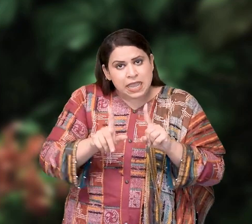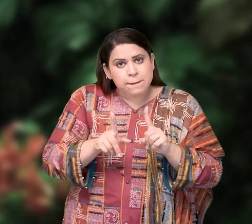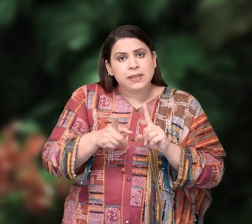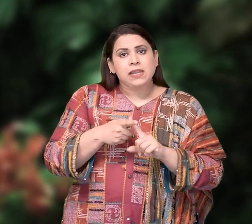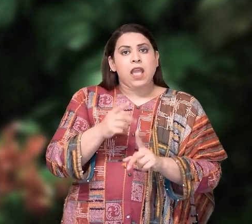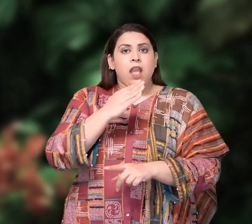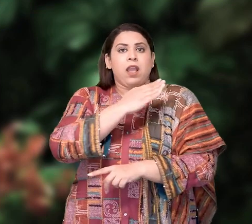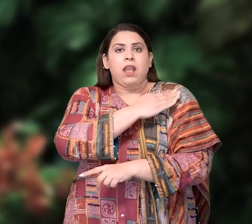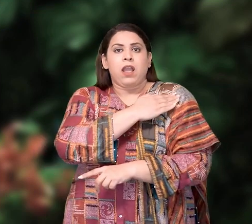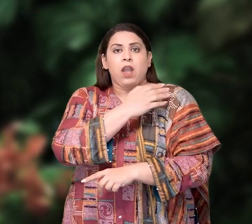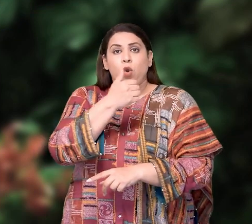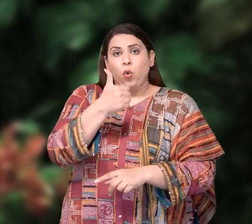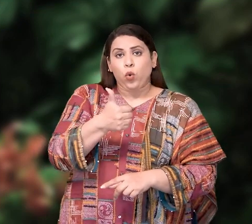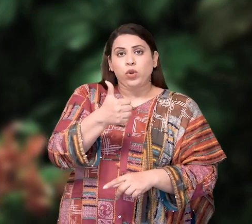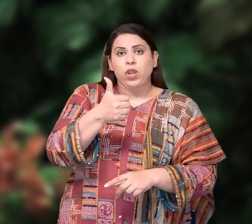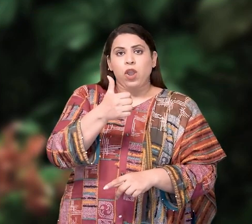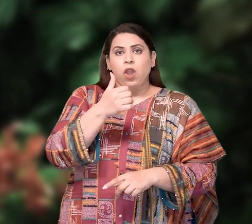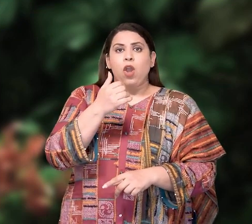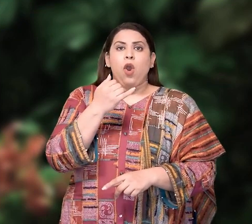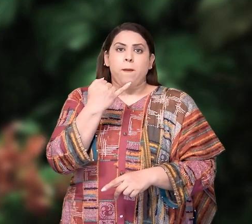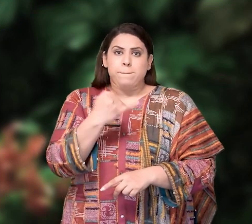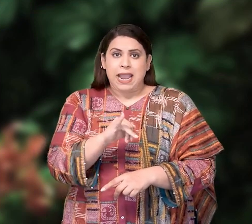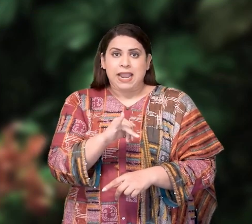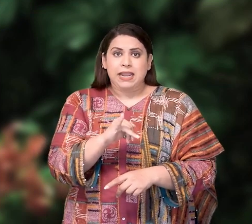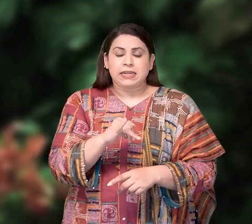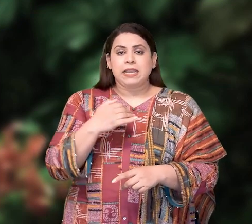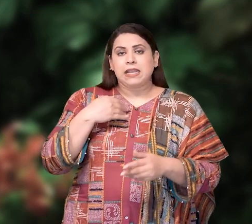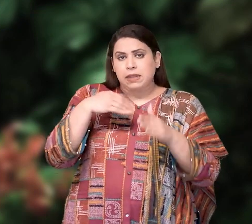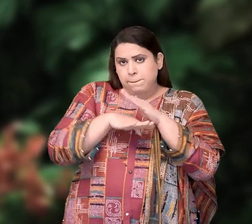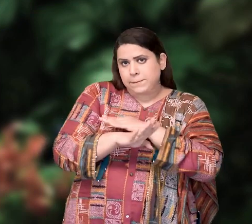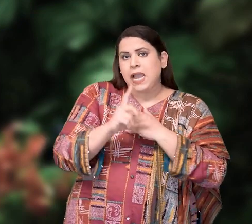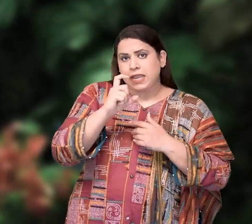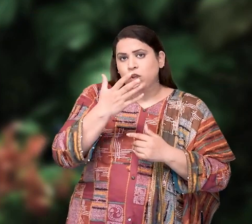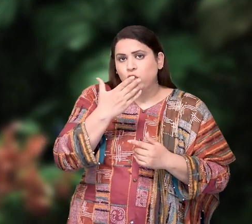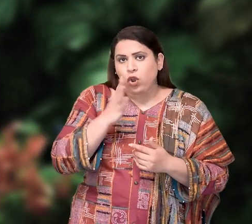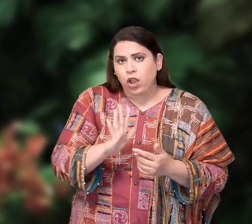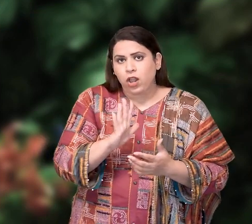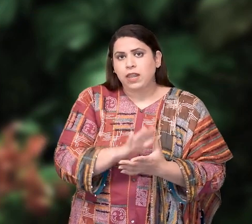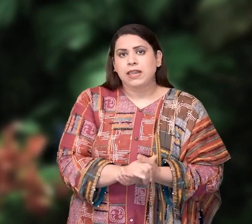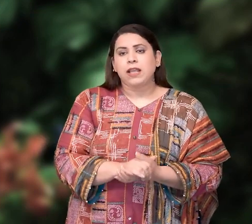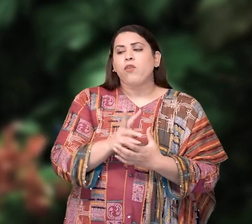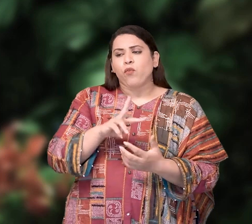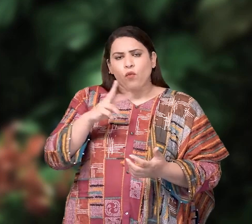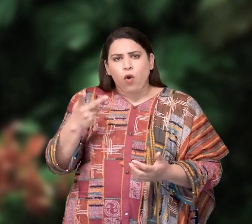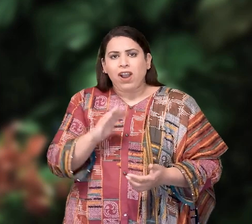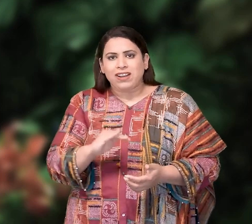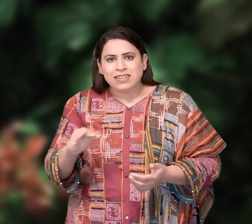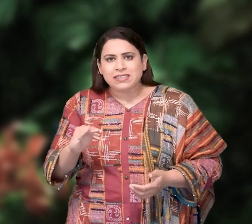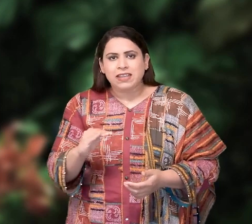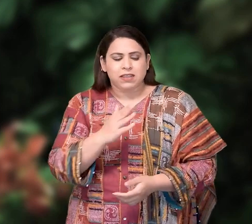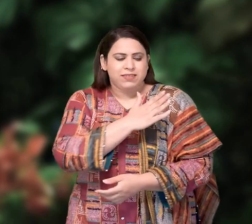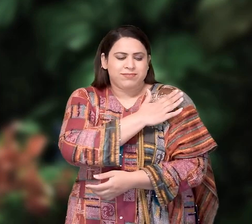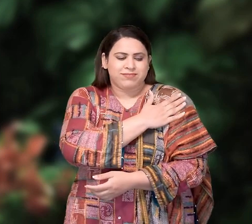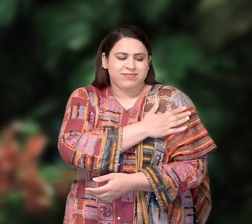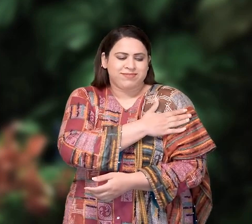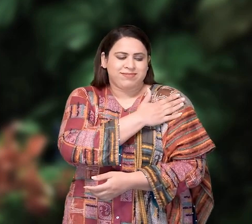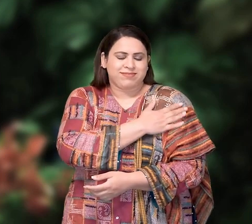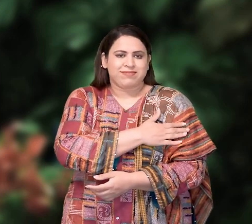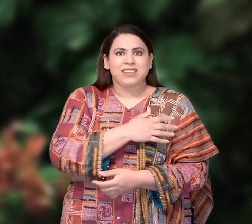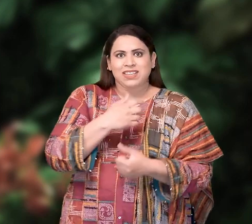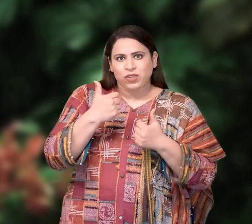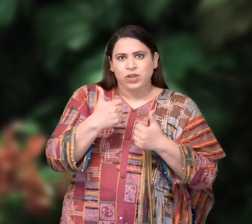touch in my college and in for other kids, especially those street